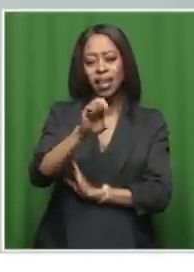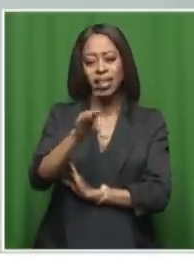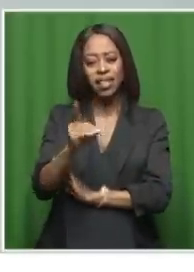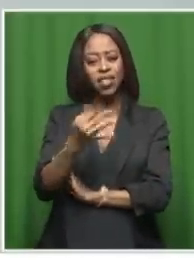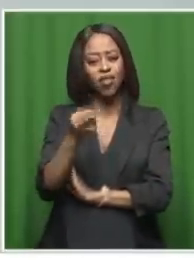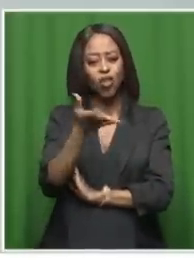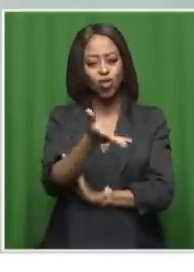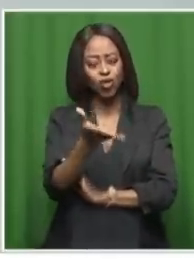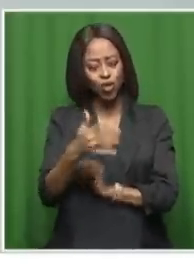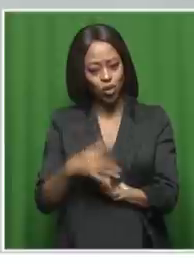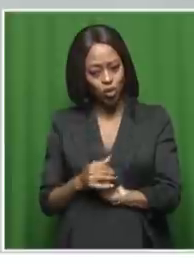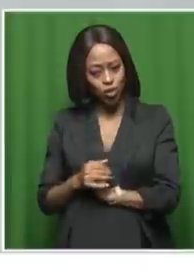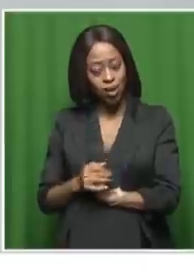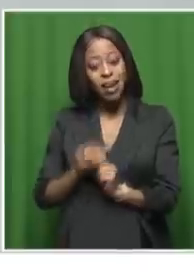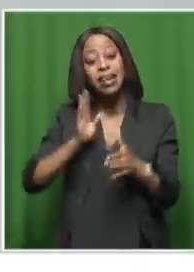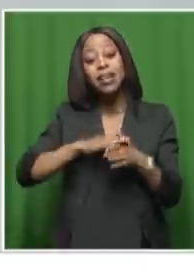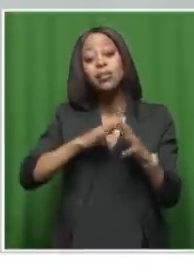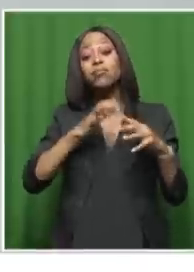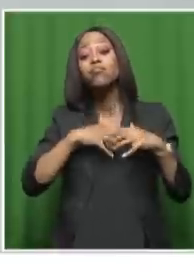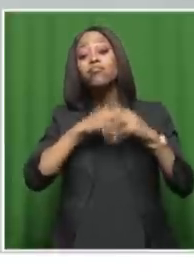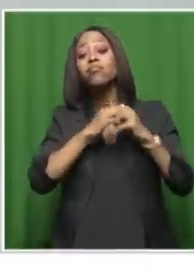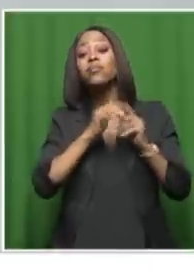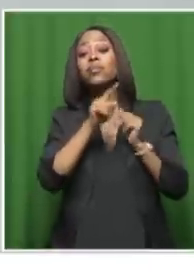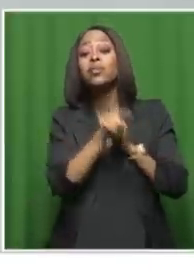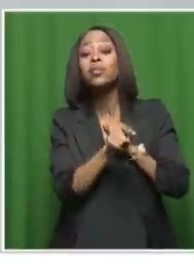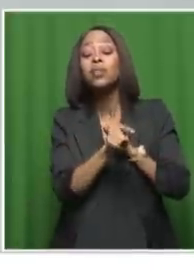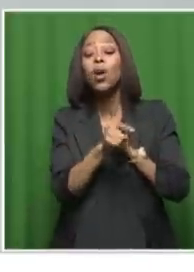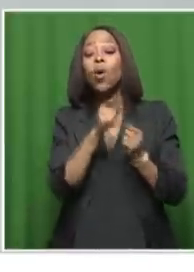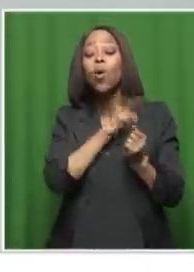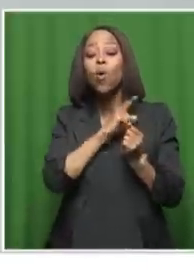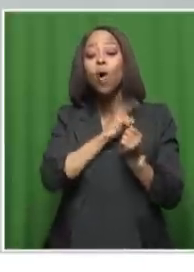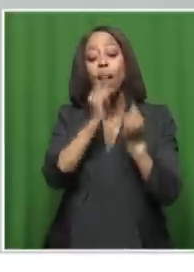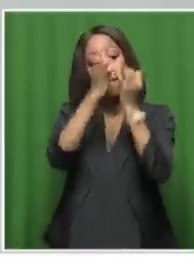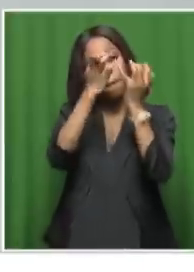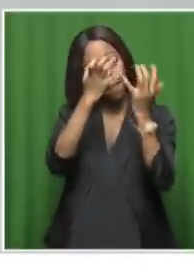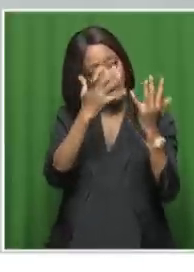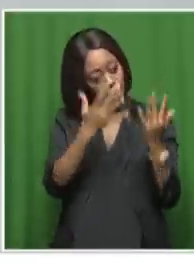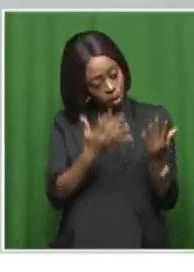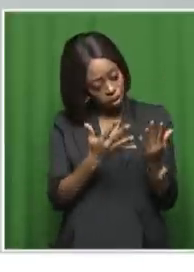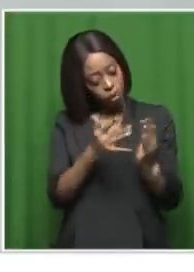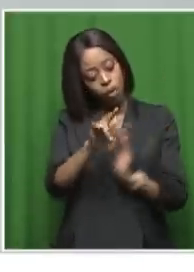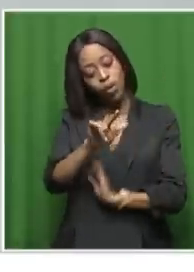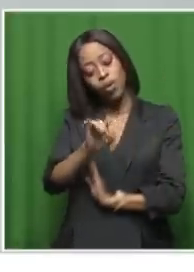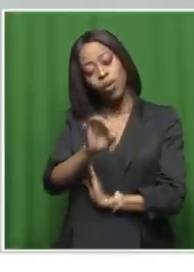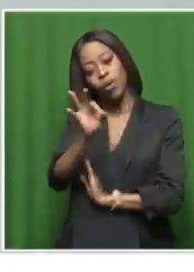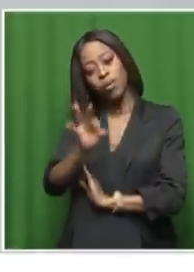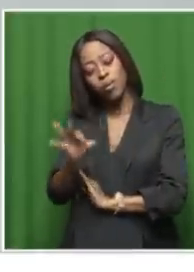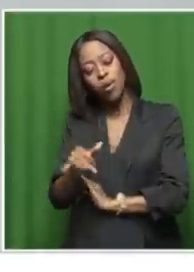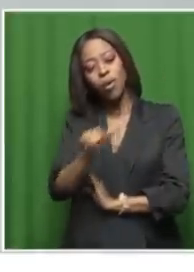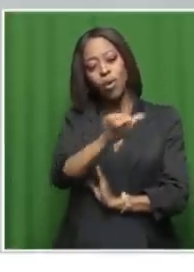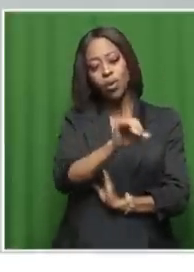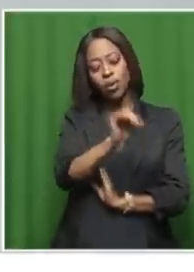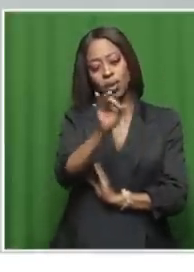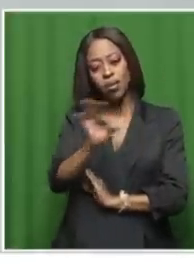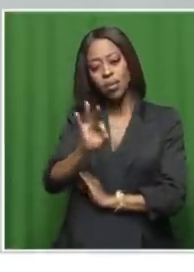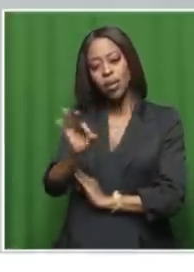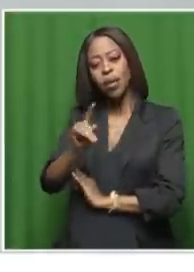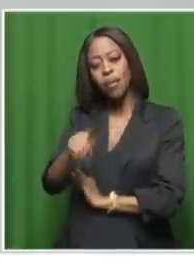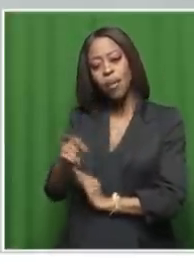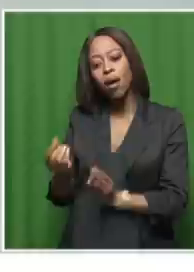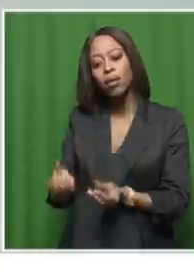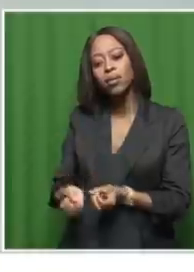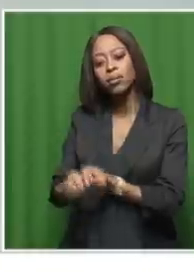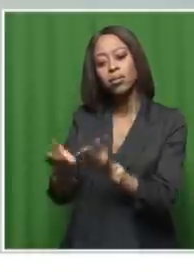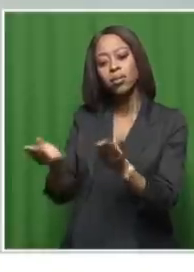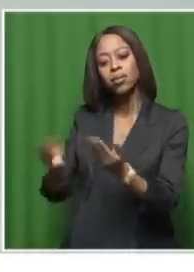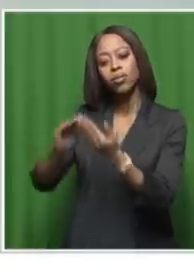Enterprise supplier development is the core, and therefore the budget or 70%, 60% ought to go to the core of why